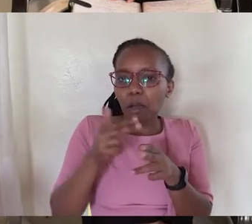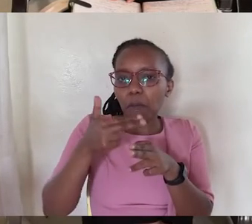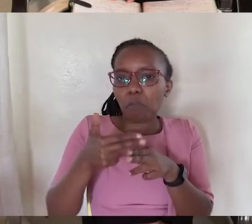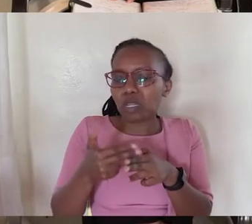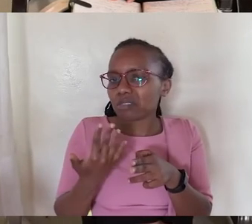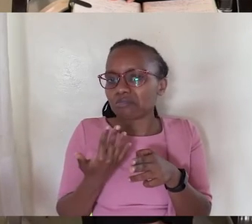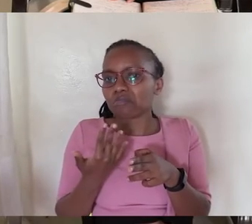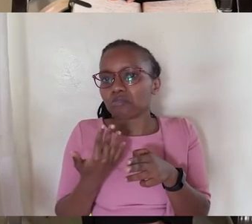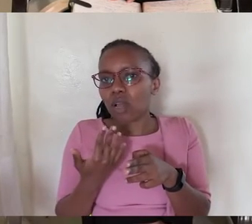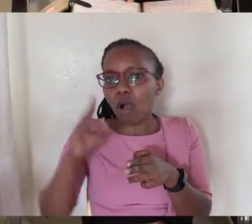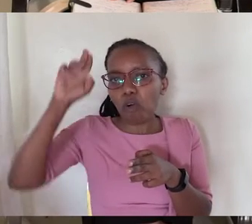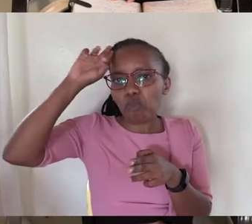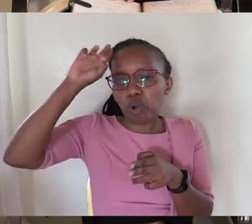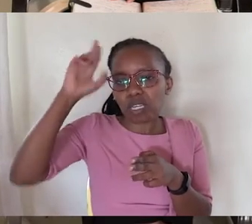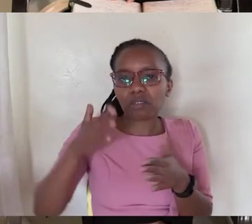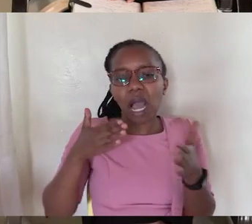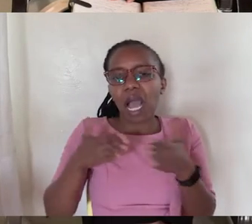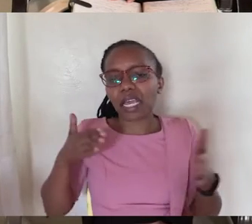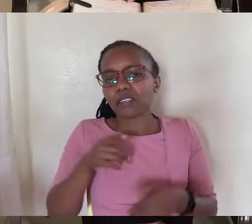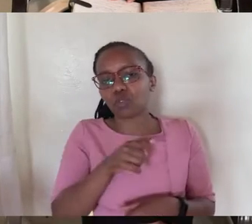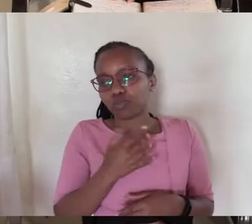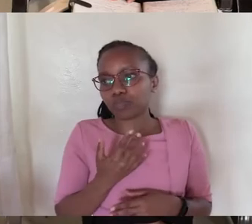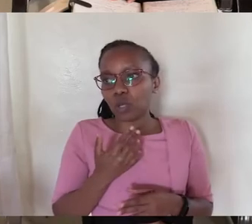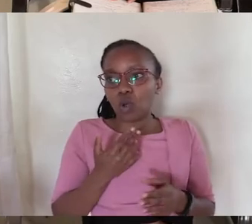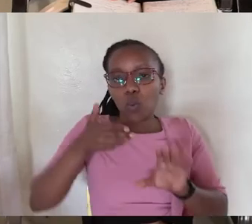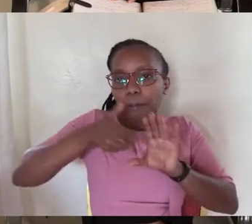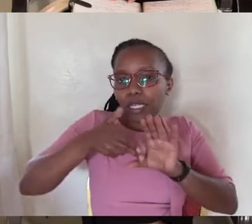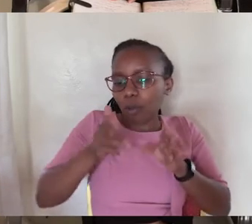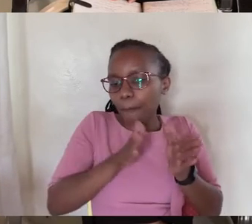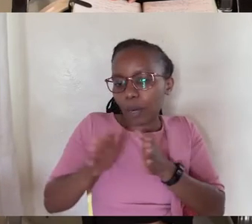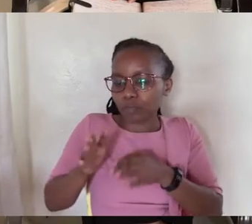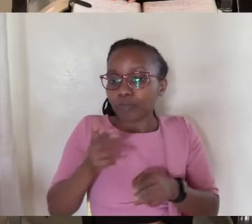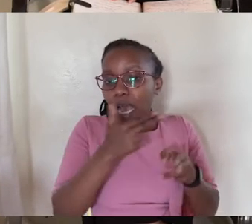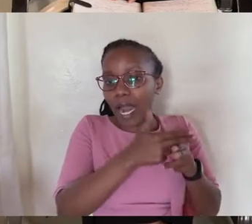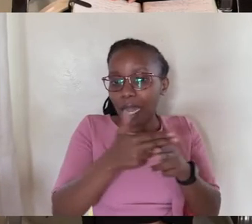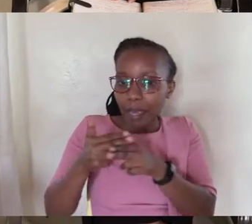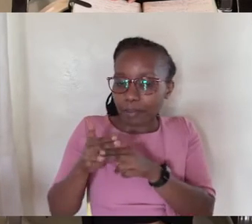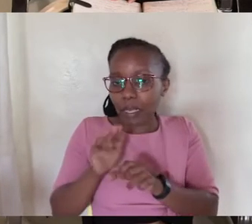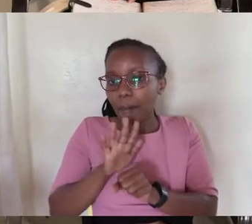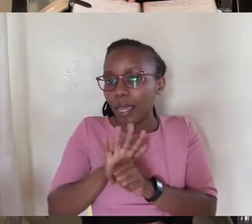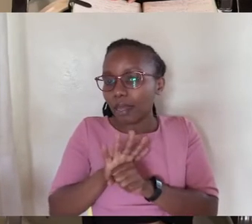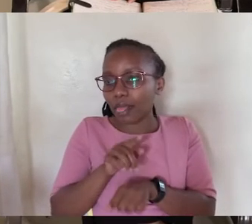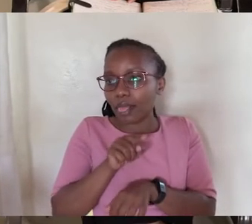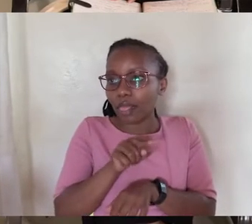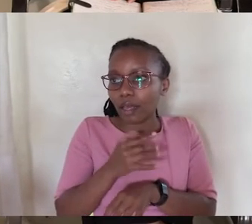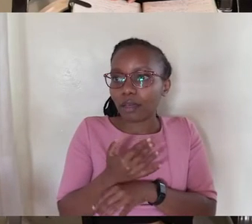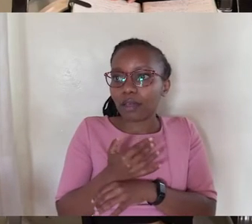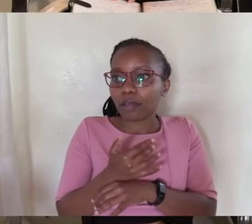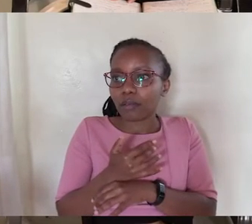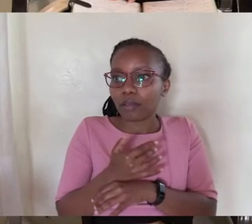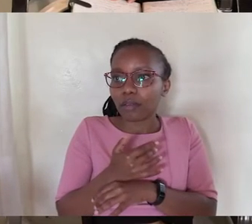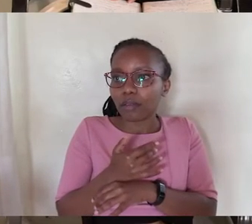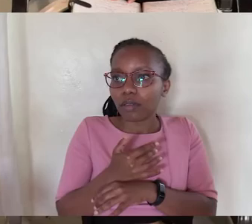a police complaint about against you. So we participated in that process, and many of the names that came out were their proxy